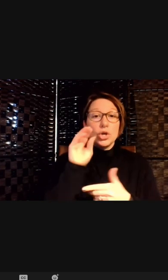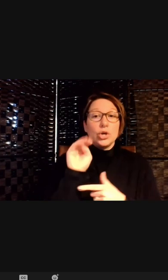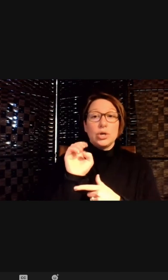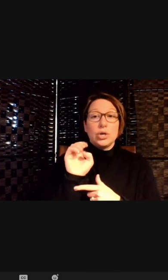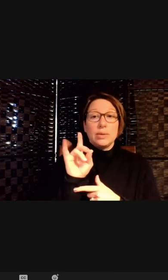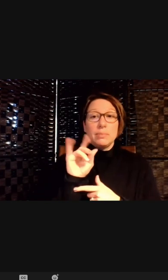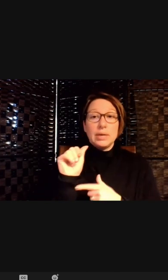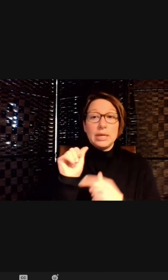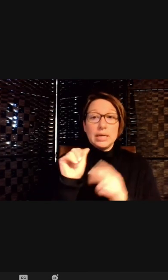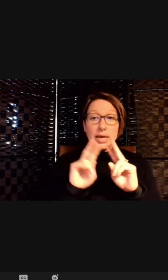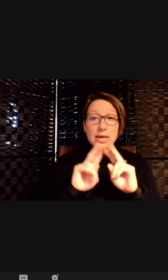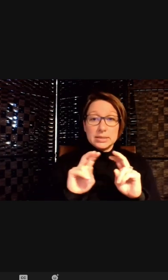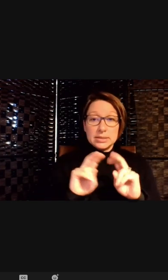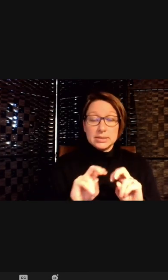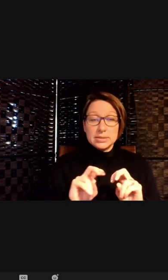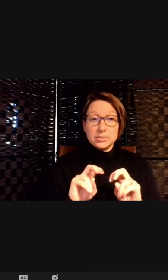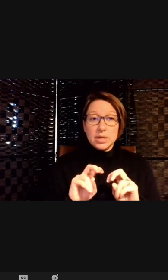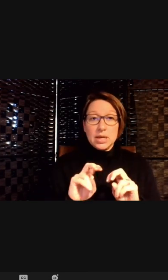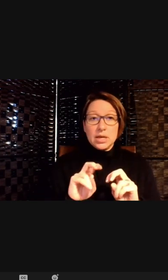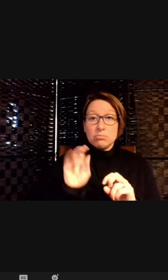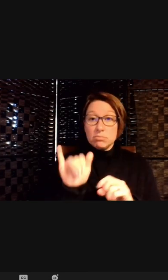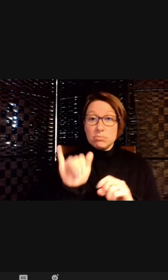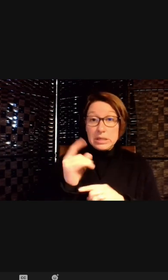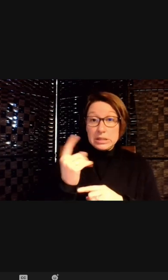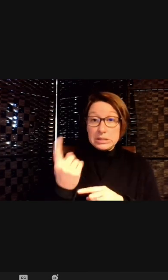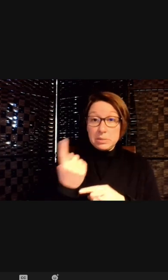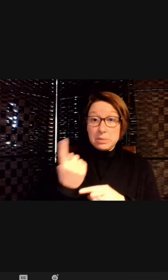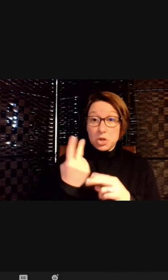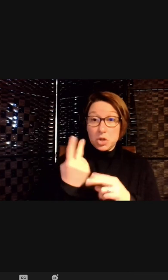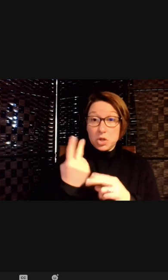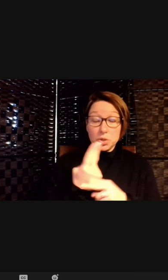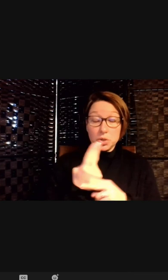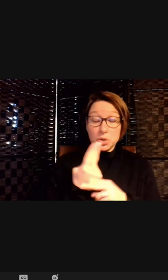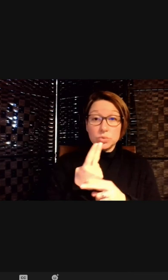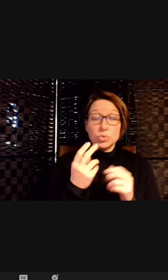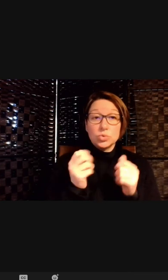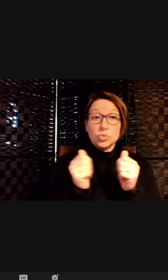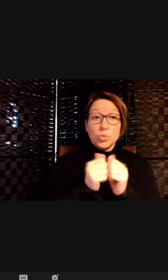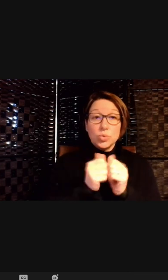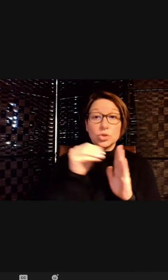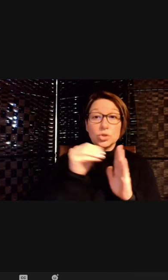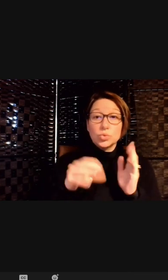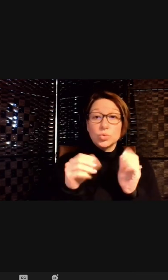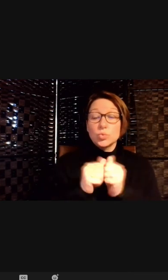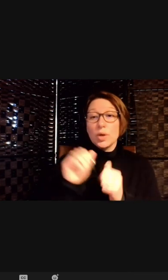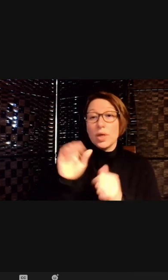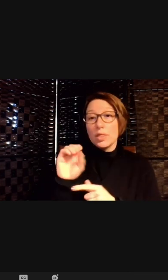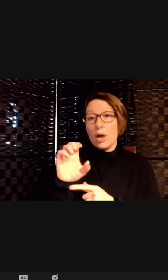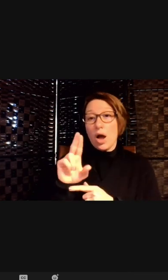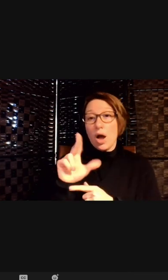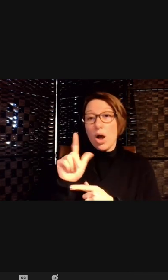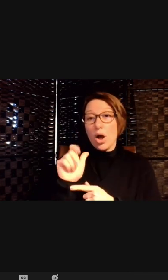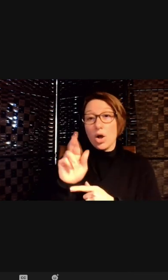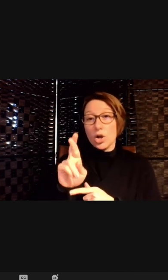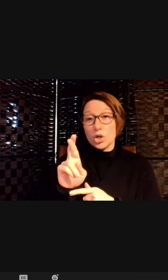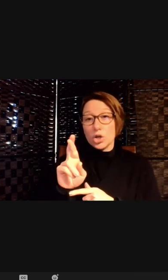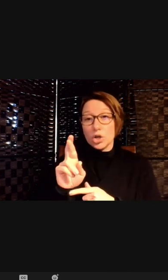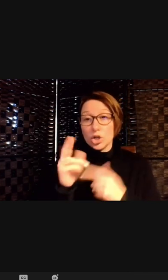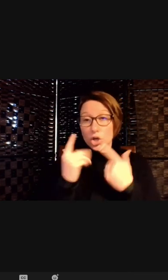was something that we use with our students who have that ocular loss, but we didn't have a tool that we